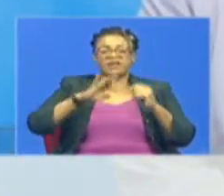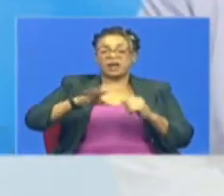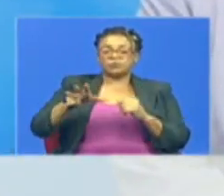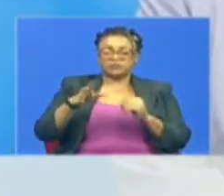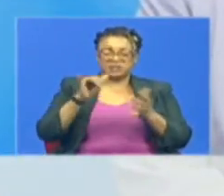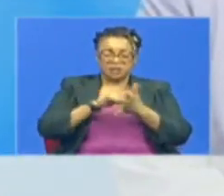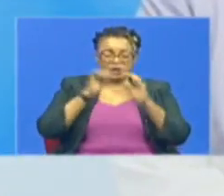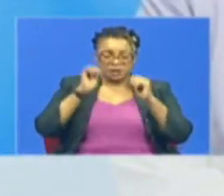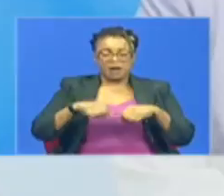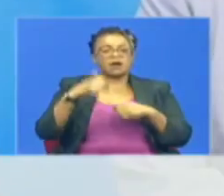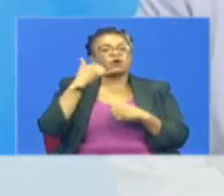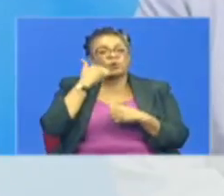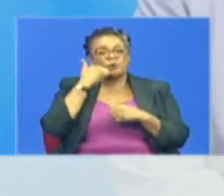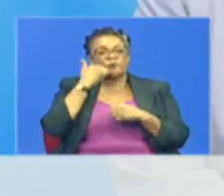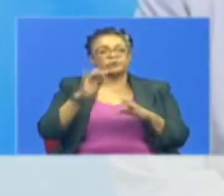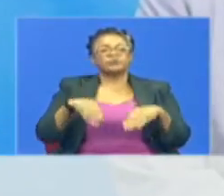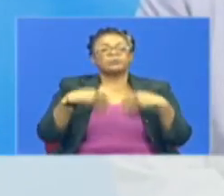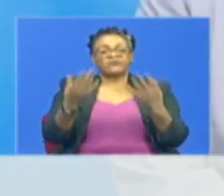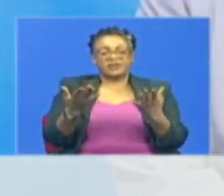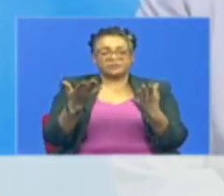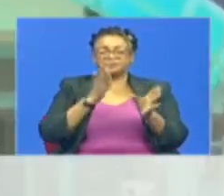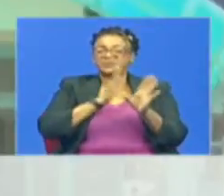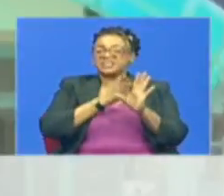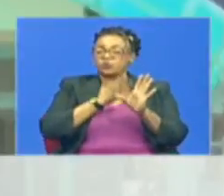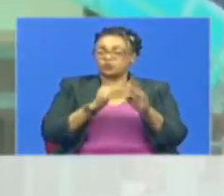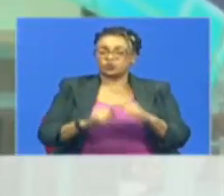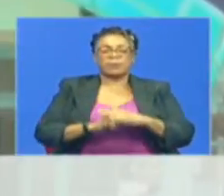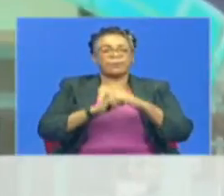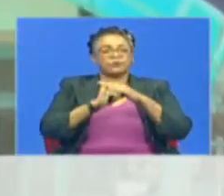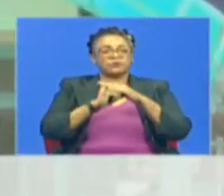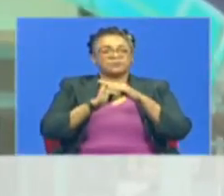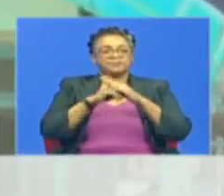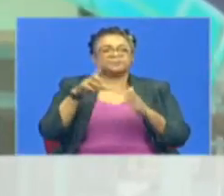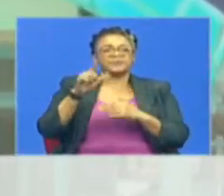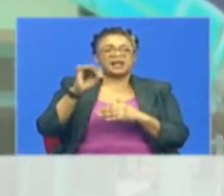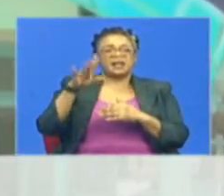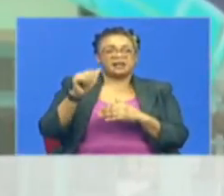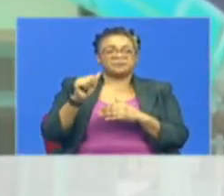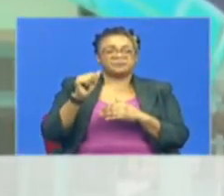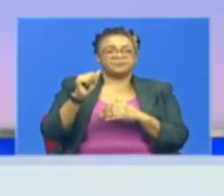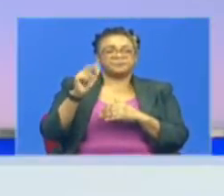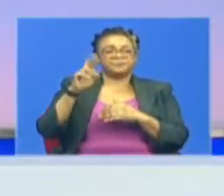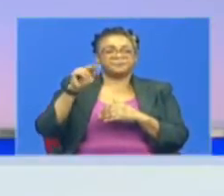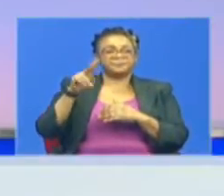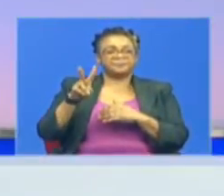be able to provide the psychosocial support. Leila Mohammed, NTV.